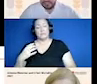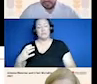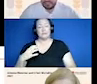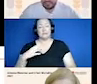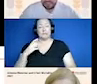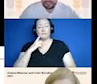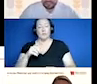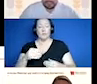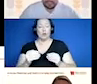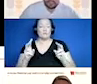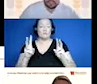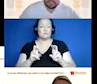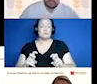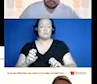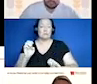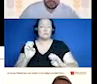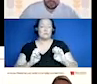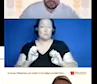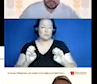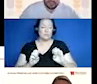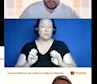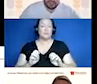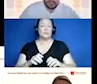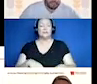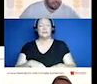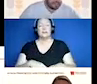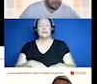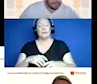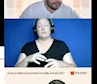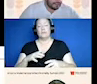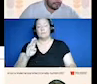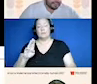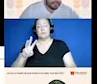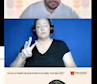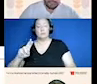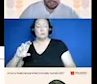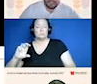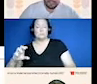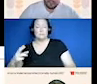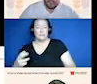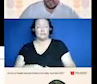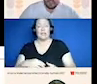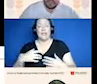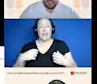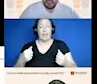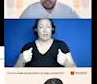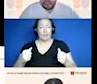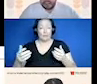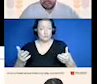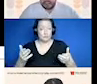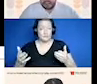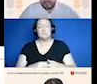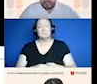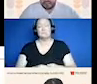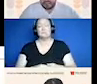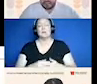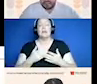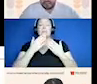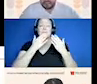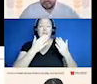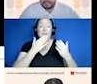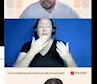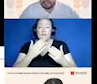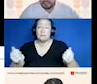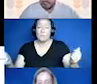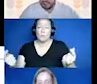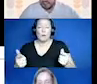Evaluation at the Arizona Department of Health and Health Services. And so I want to thank you all to our